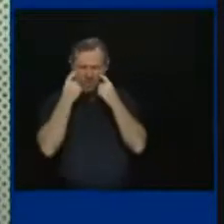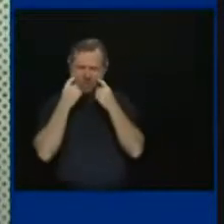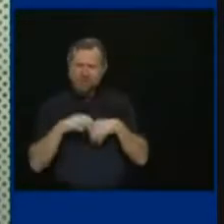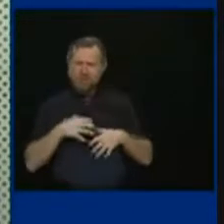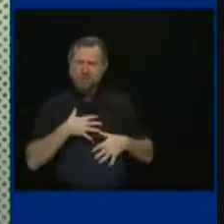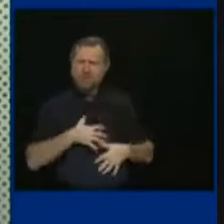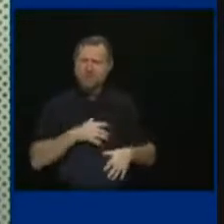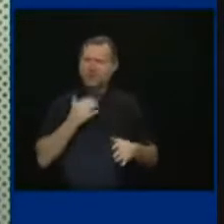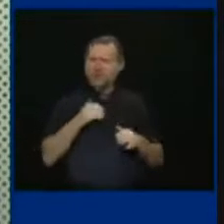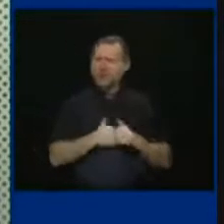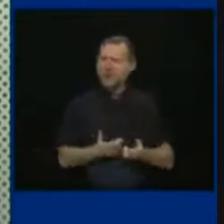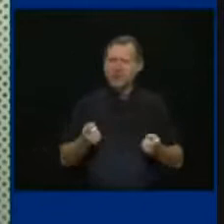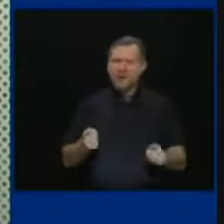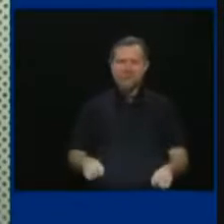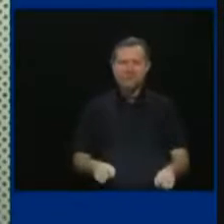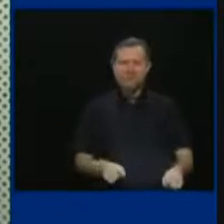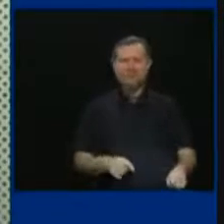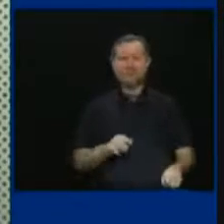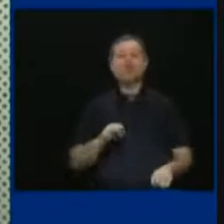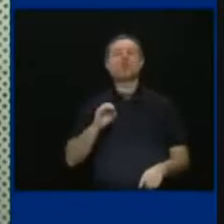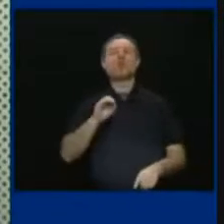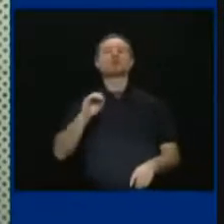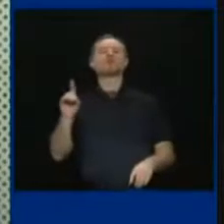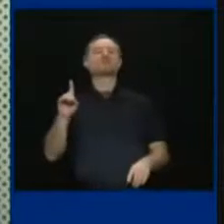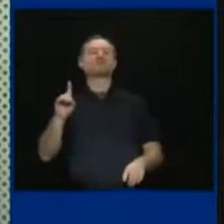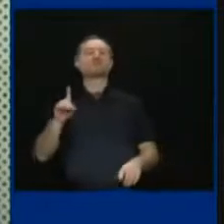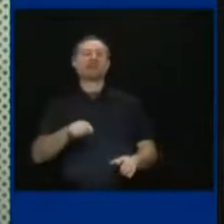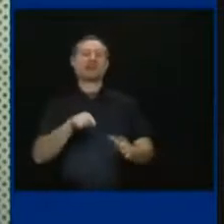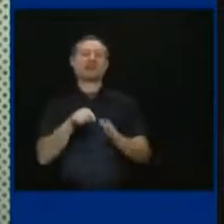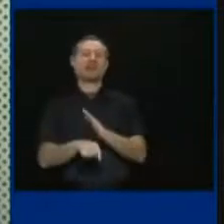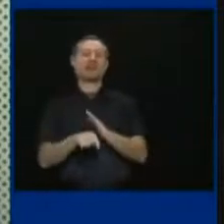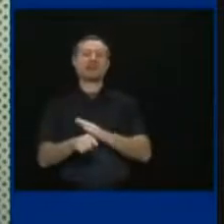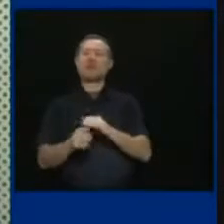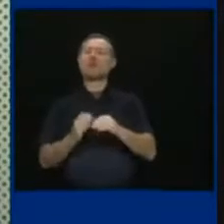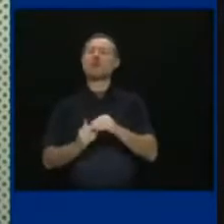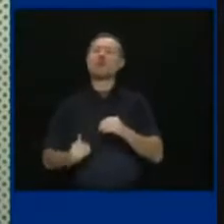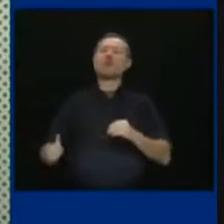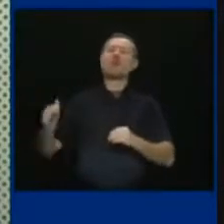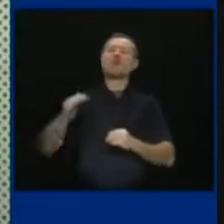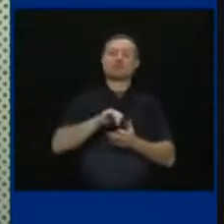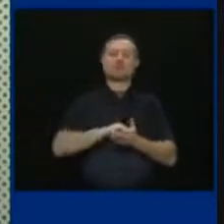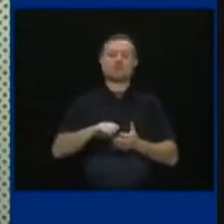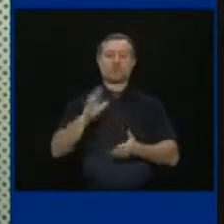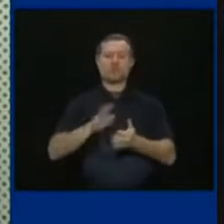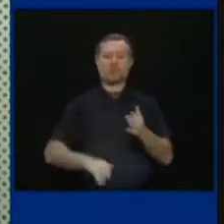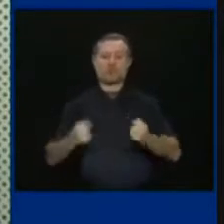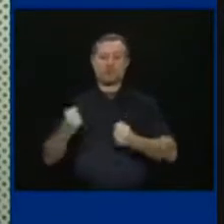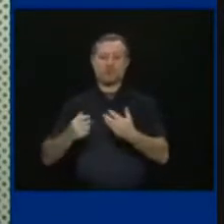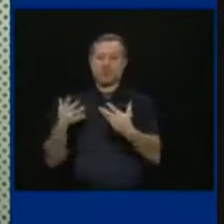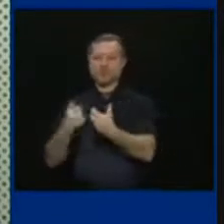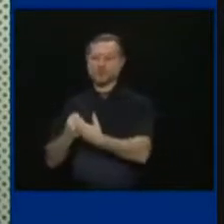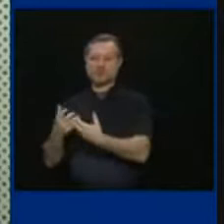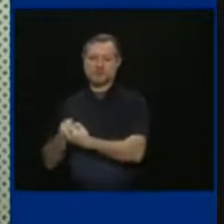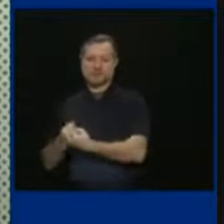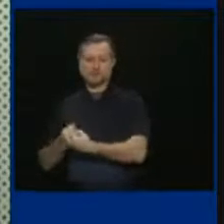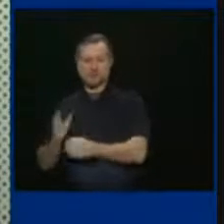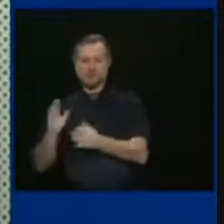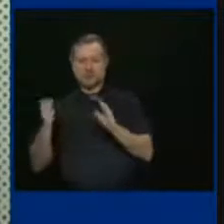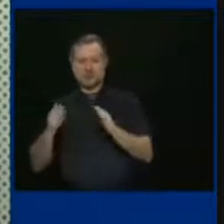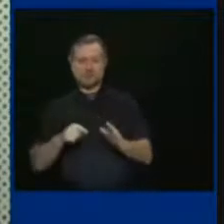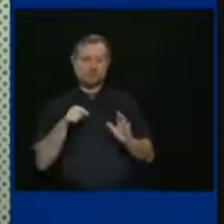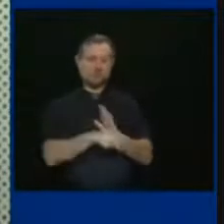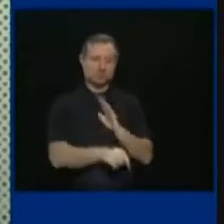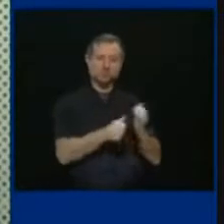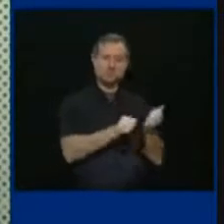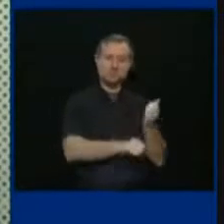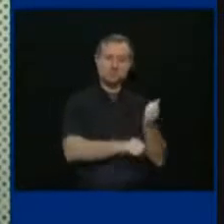happen? Overdoses continue to kill more New Yorkers than car accidents, Yep. suicides, Yep. and homicides